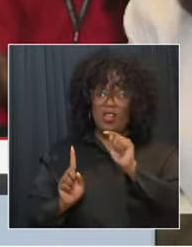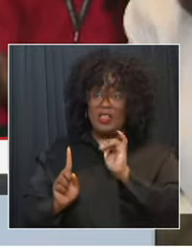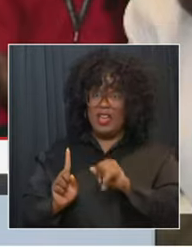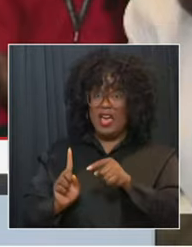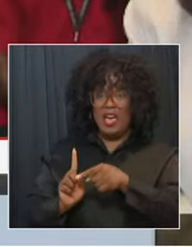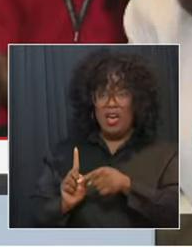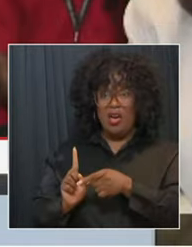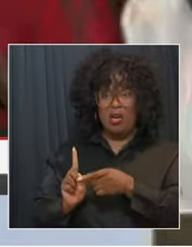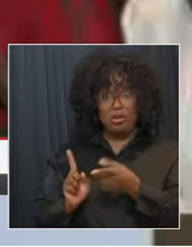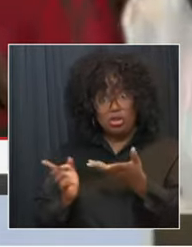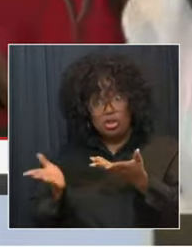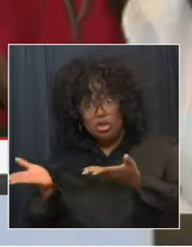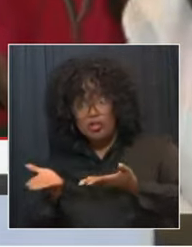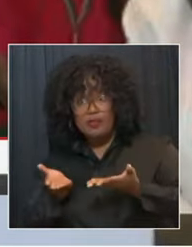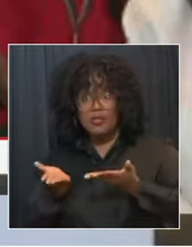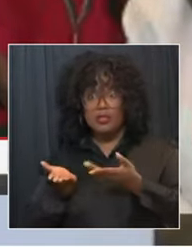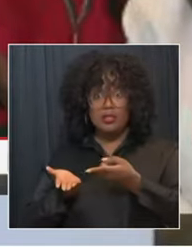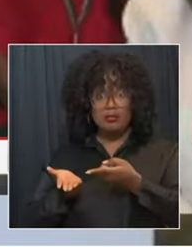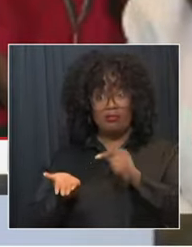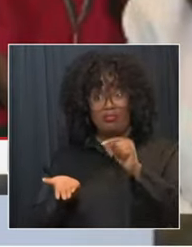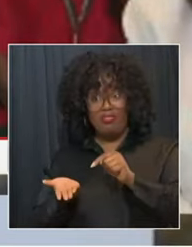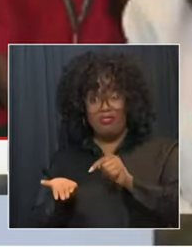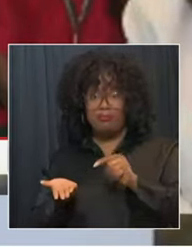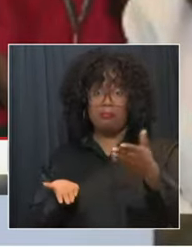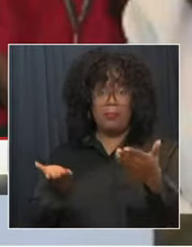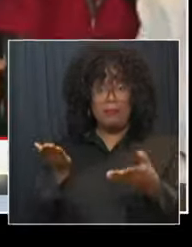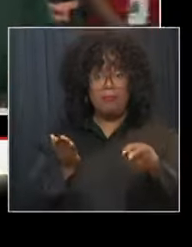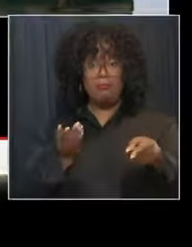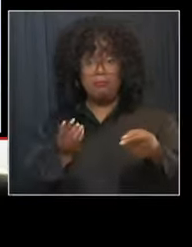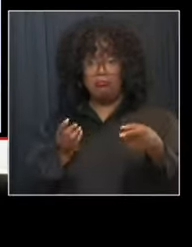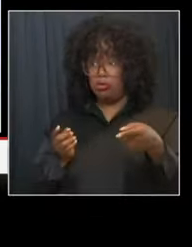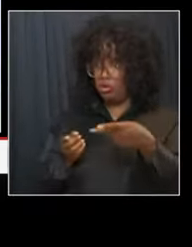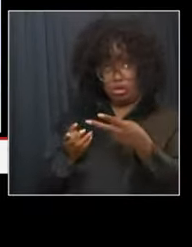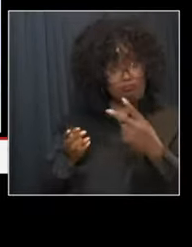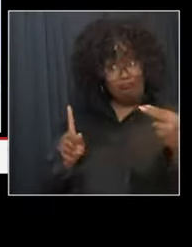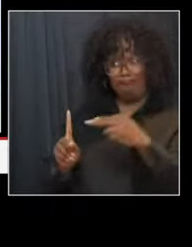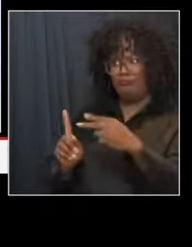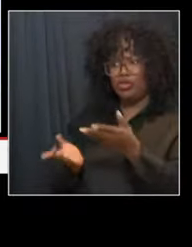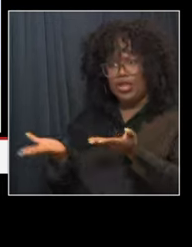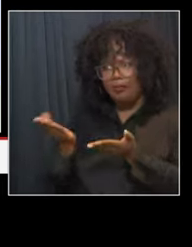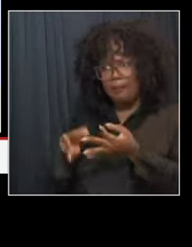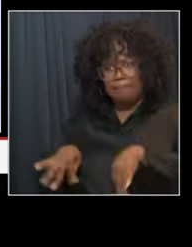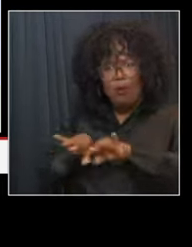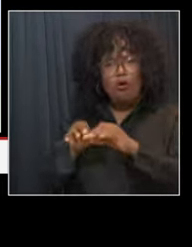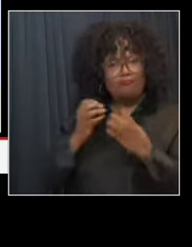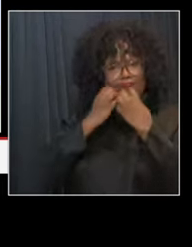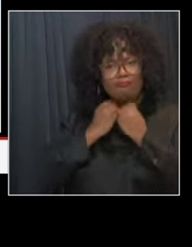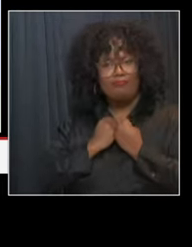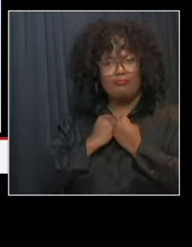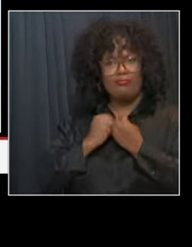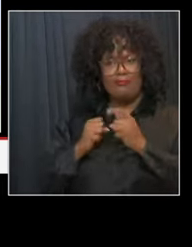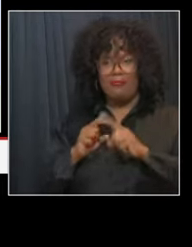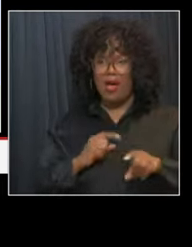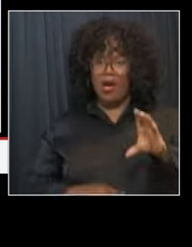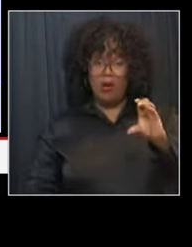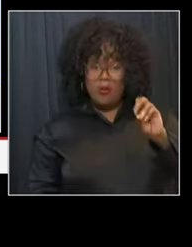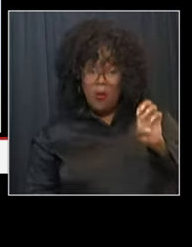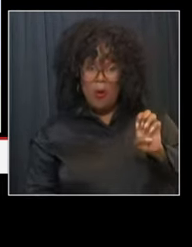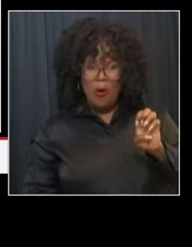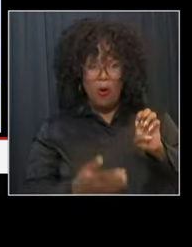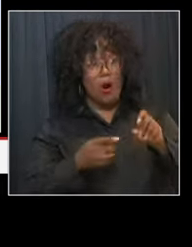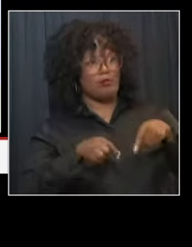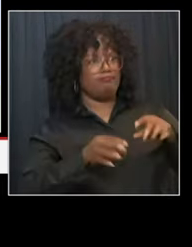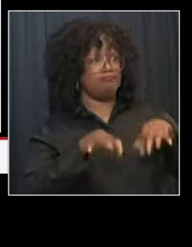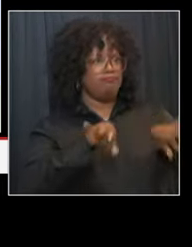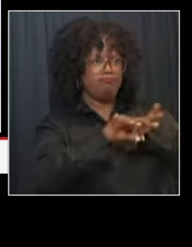that that are worthy and they're helpful, but they're not core. So it's the difference